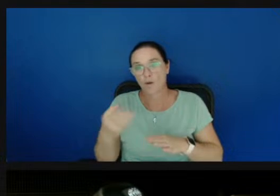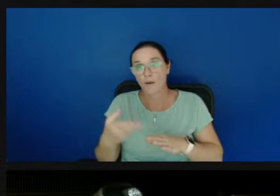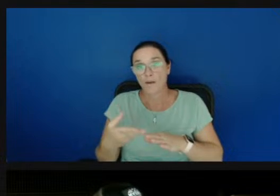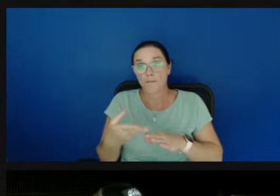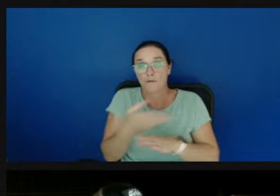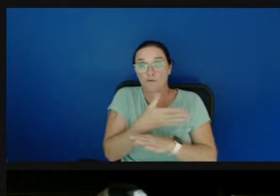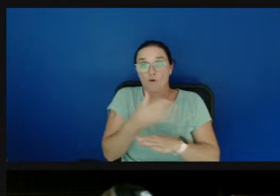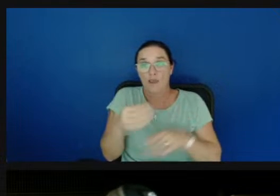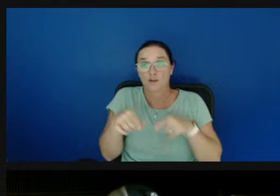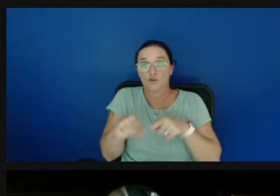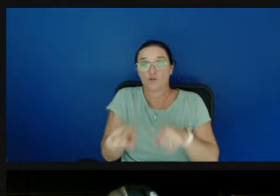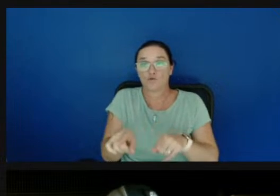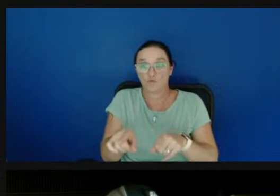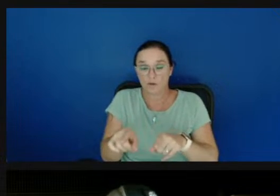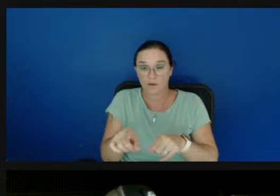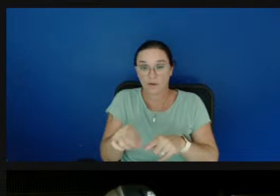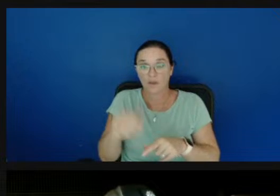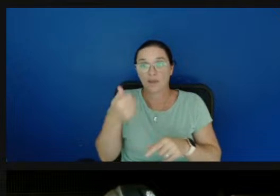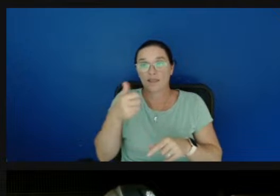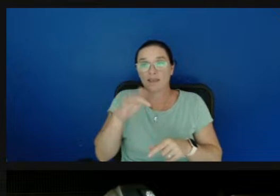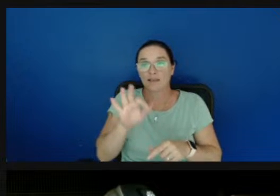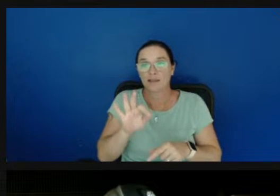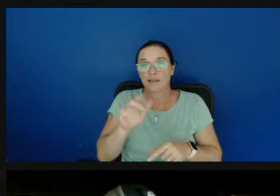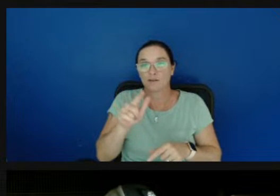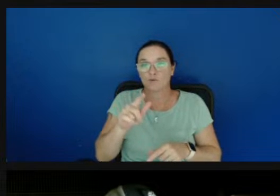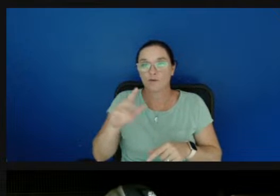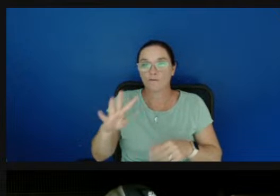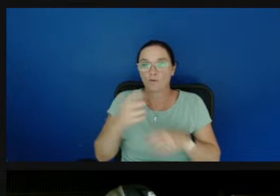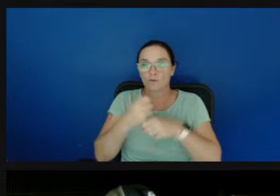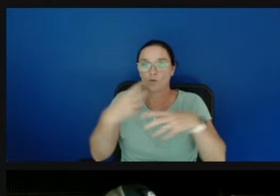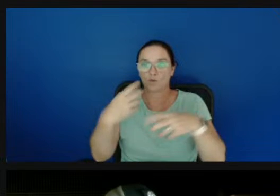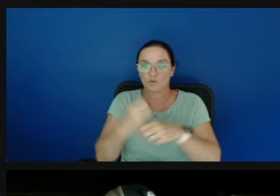the 1924 explosion.